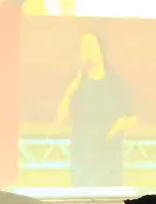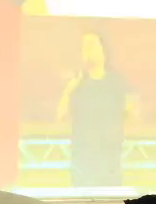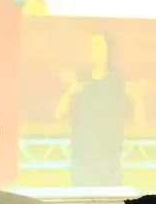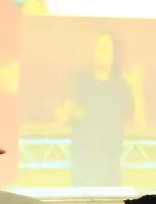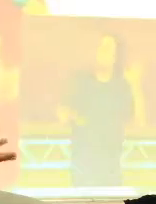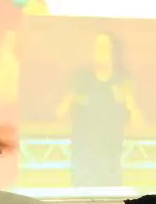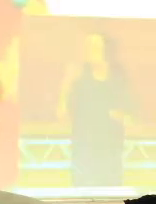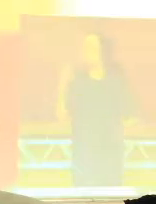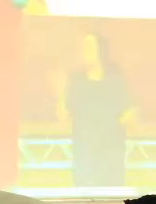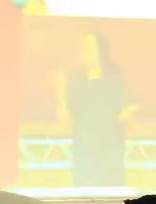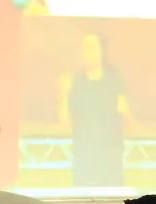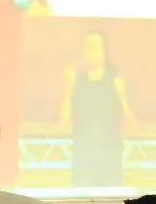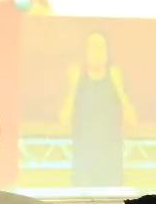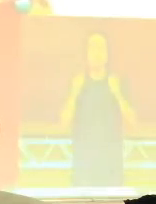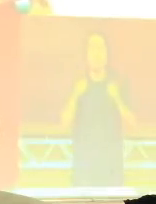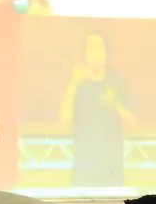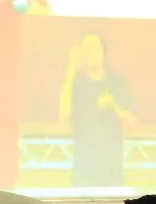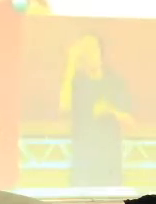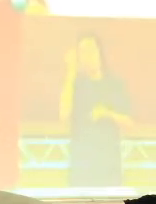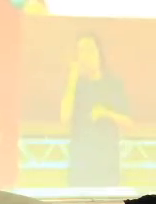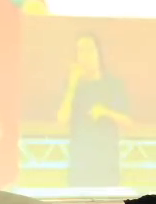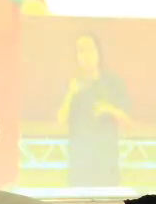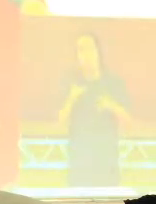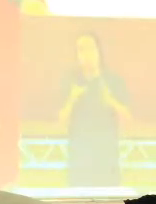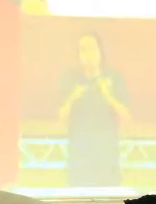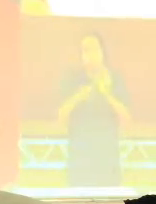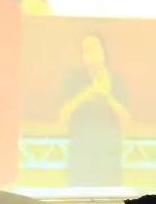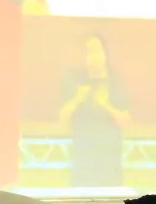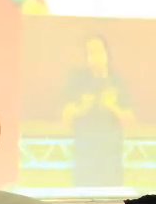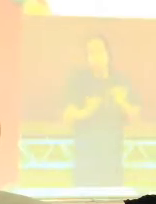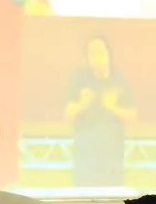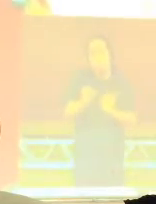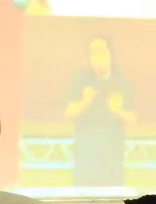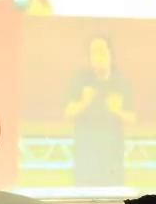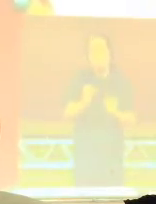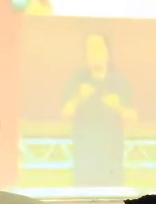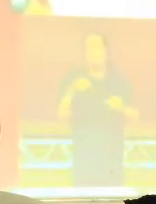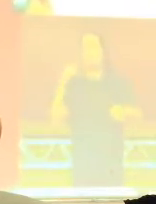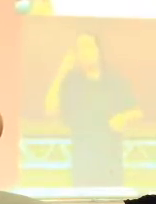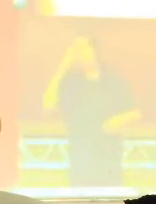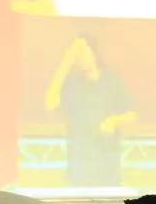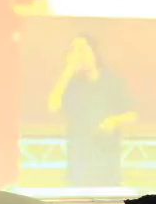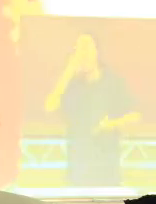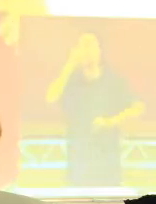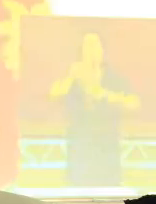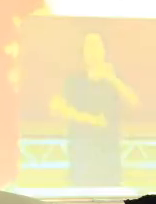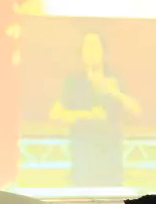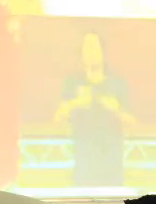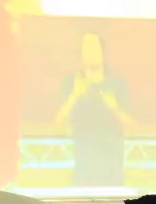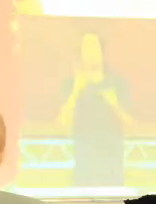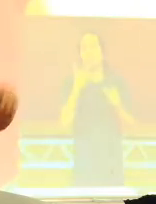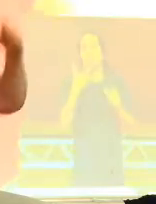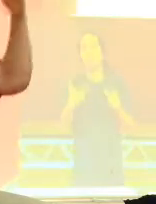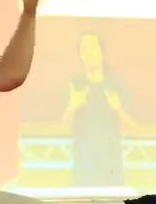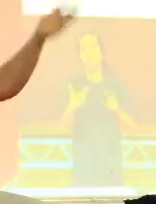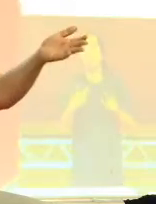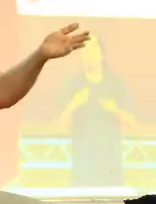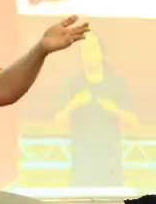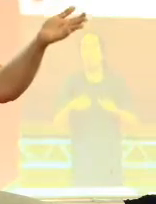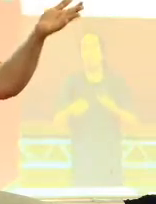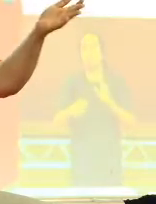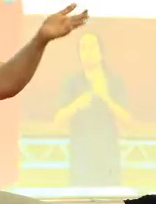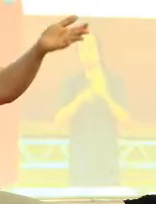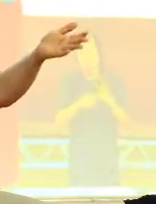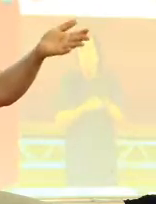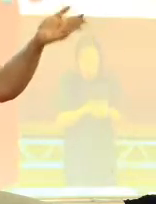very hard to switch to another language, because programming is programming in any language. So the fact is, no matter